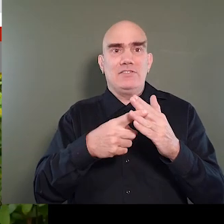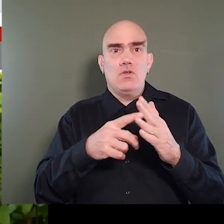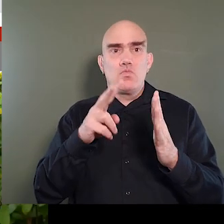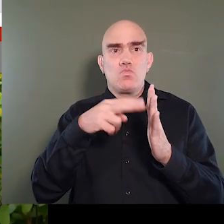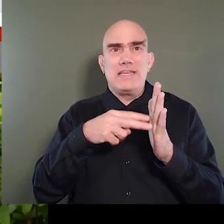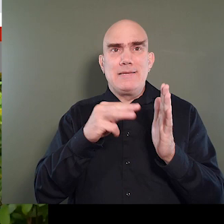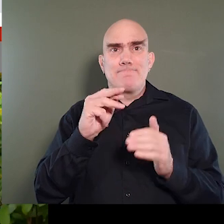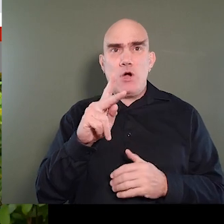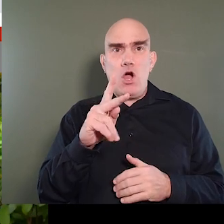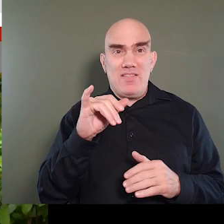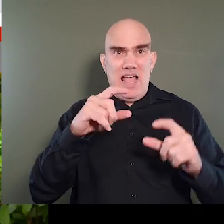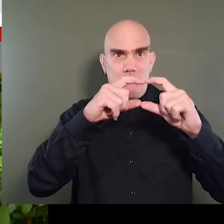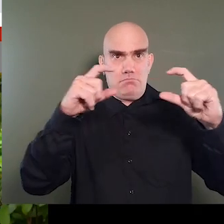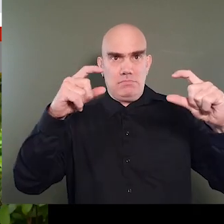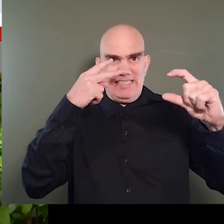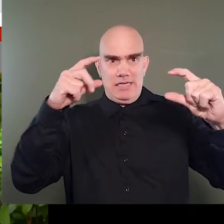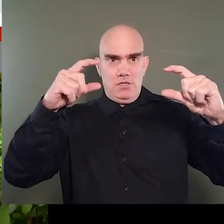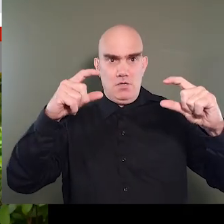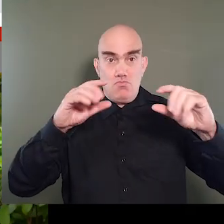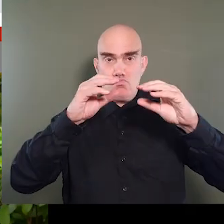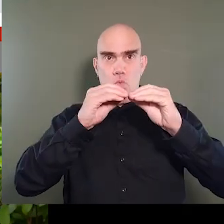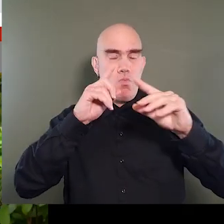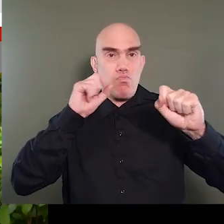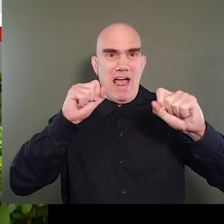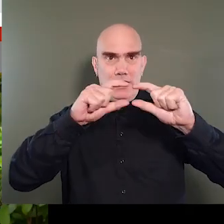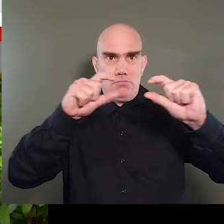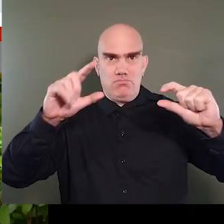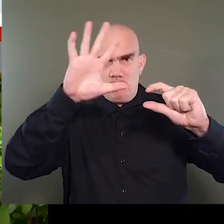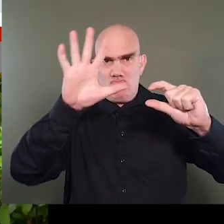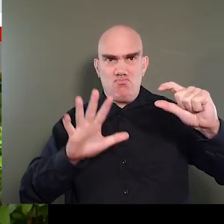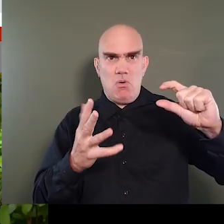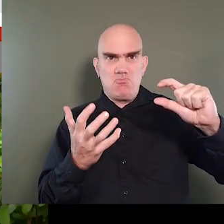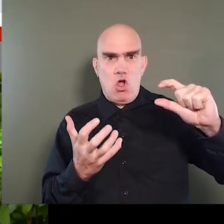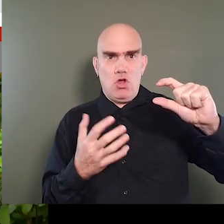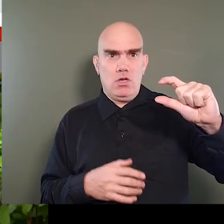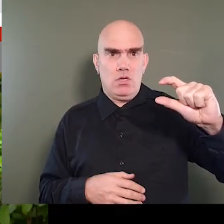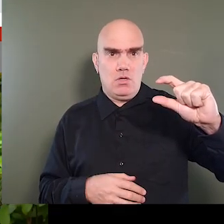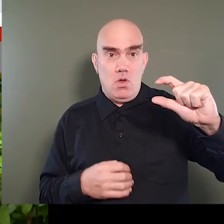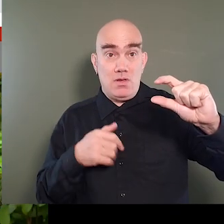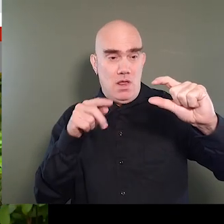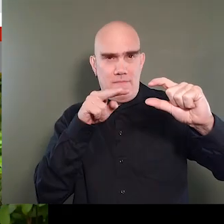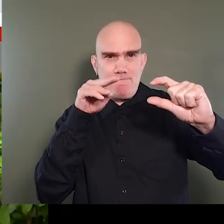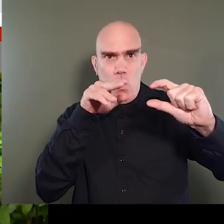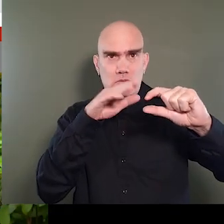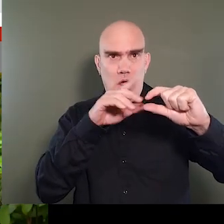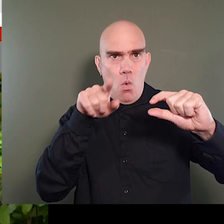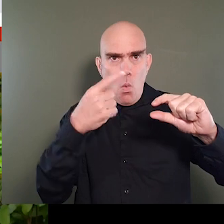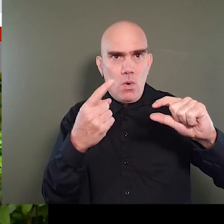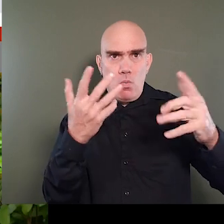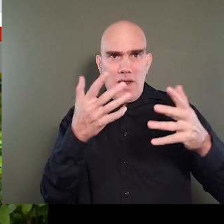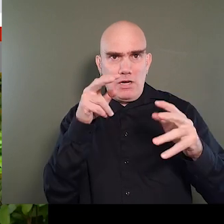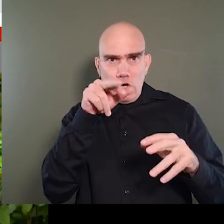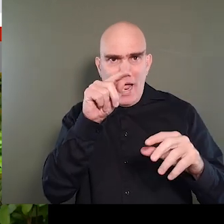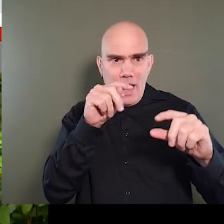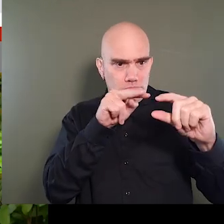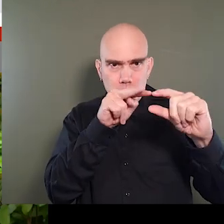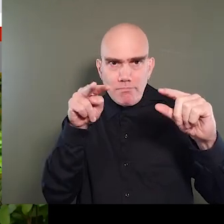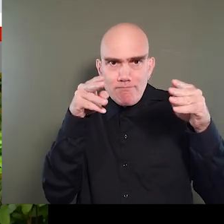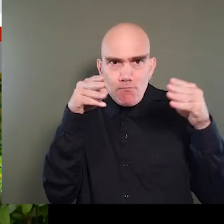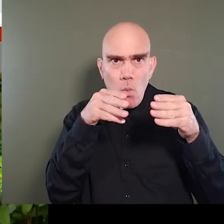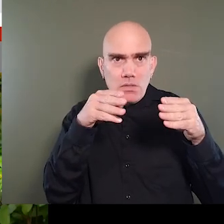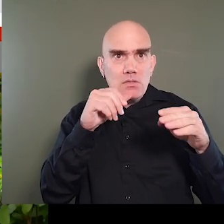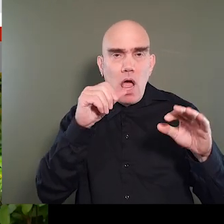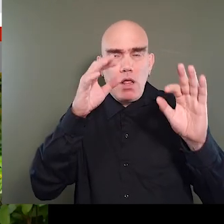this rectangle that's brighter than the rest of the page so that the user can focus on only looking at the text they want to look